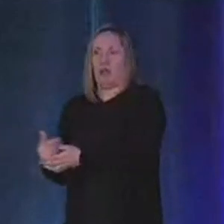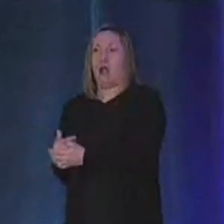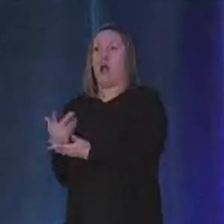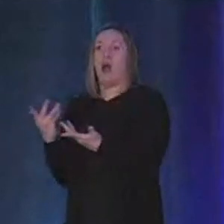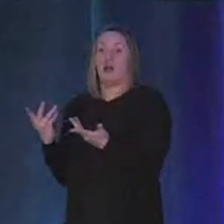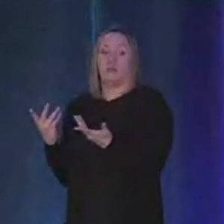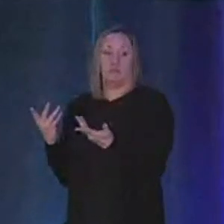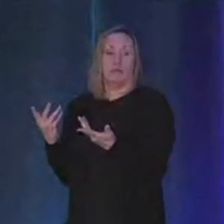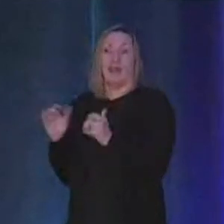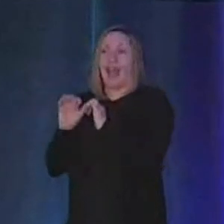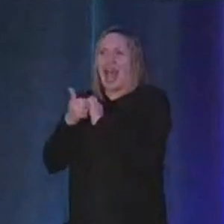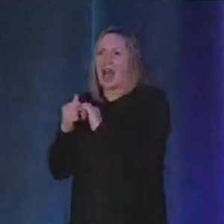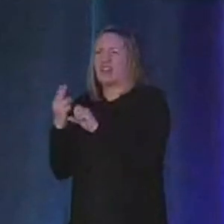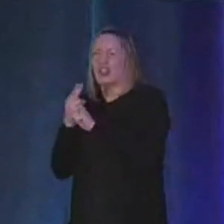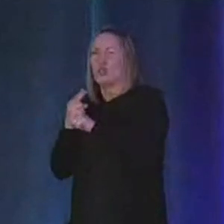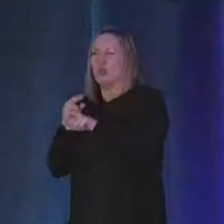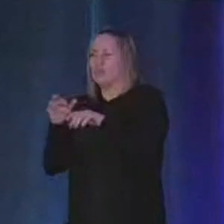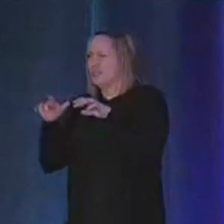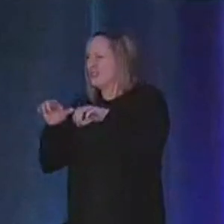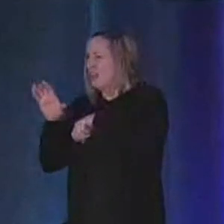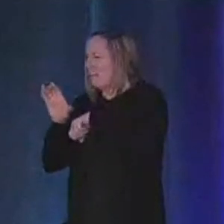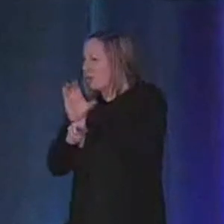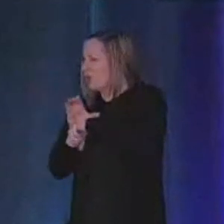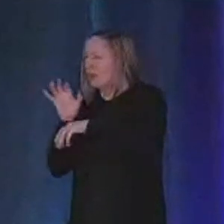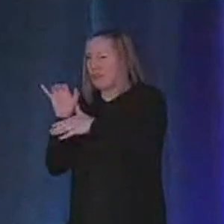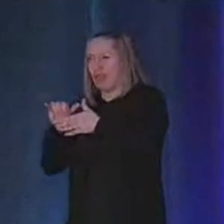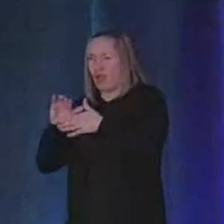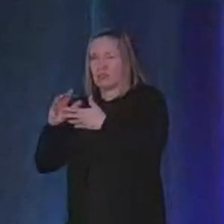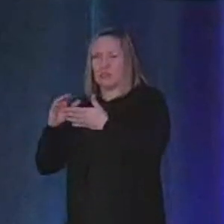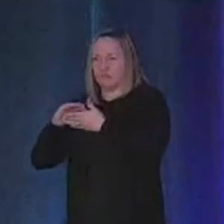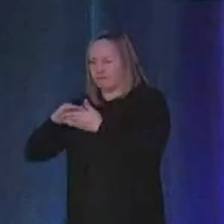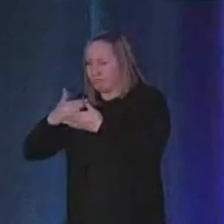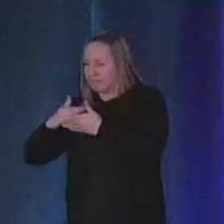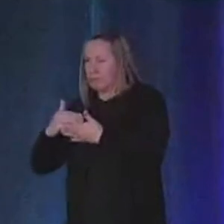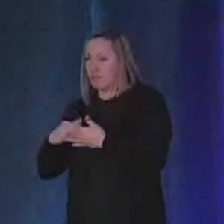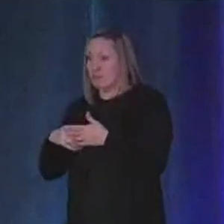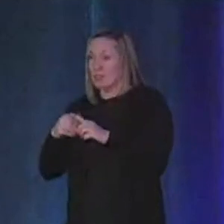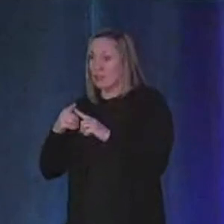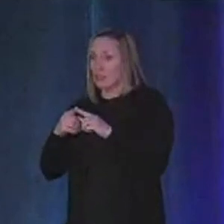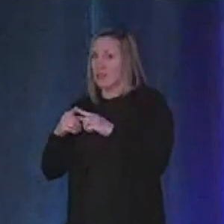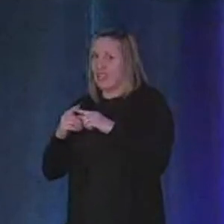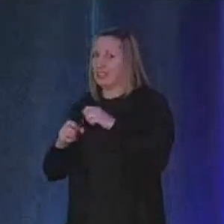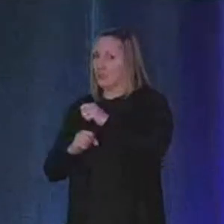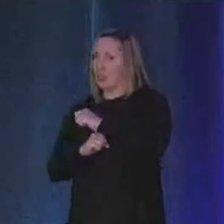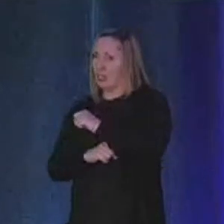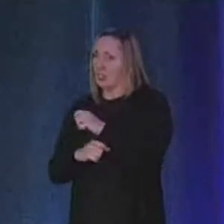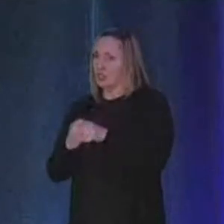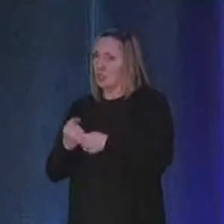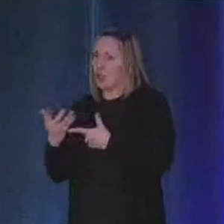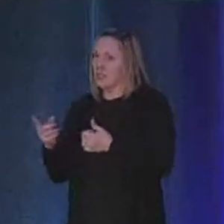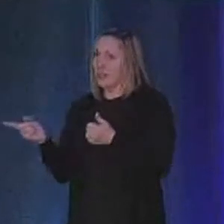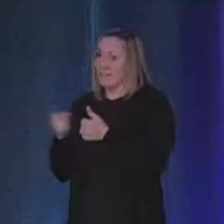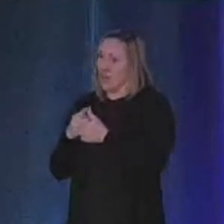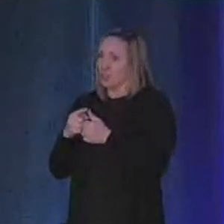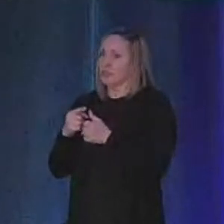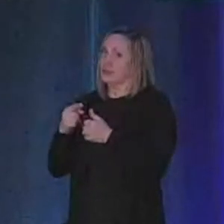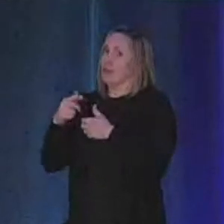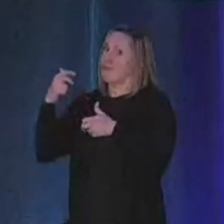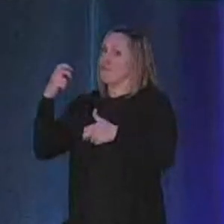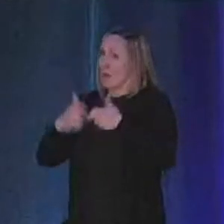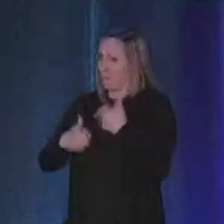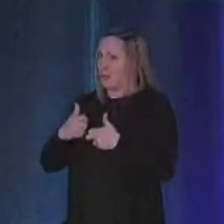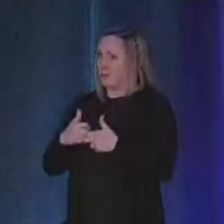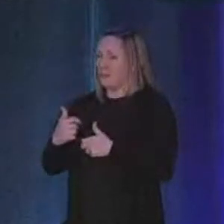and like how they use the computer and stuff like that. That is like fundamentally causing a first principles problem here, like